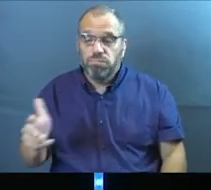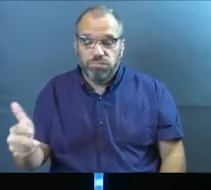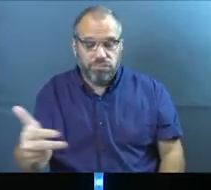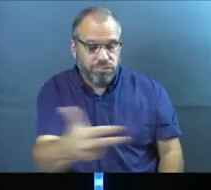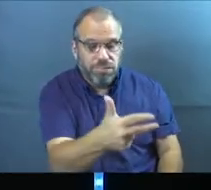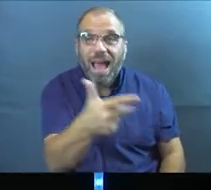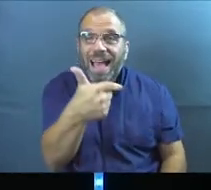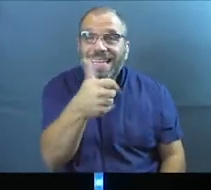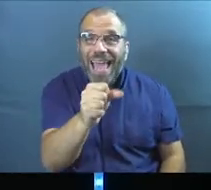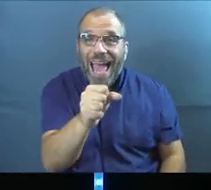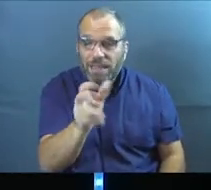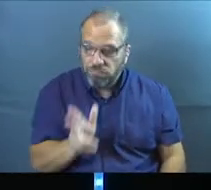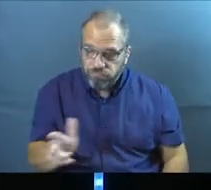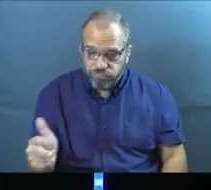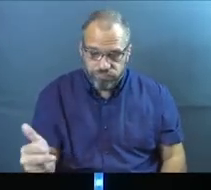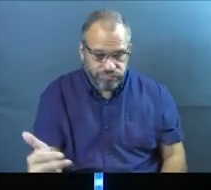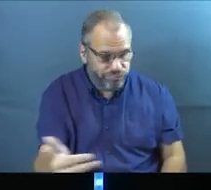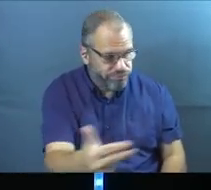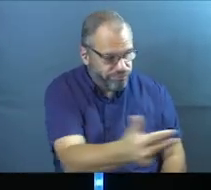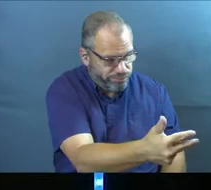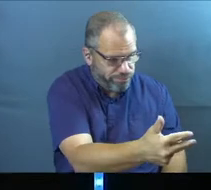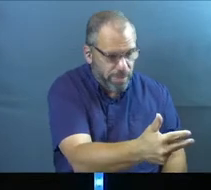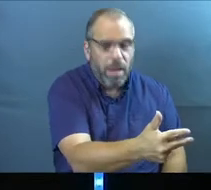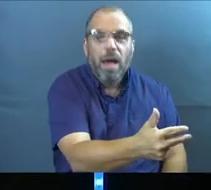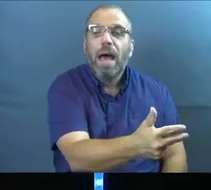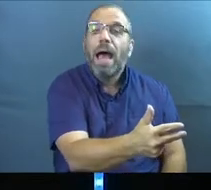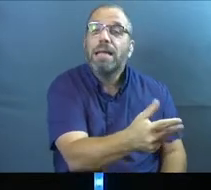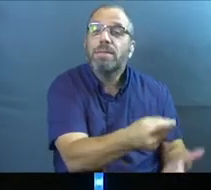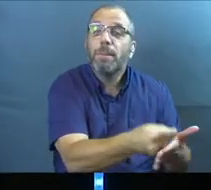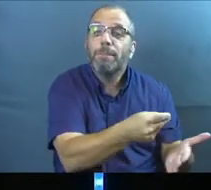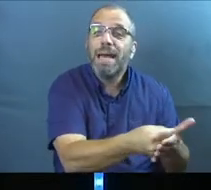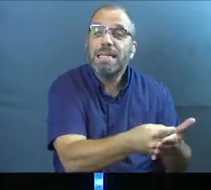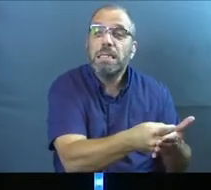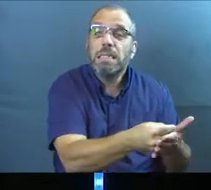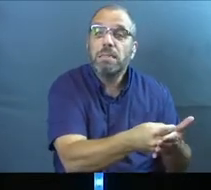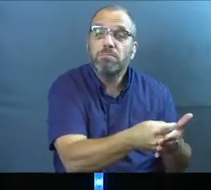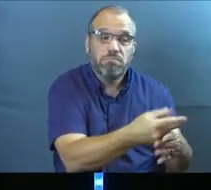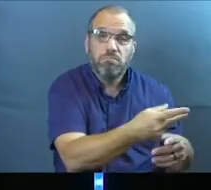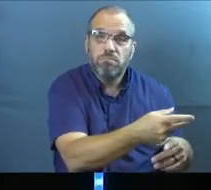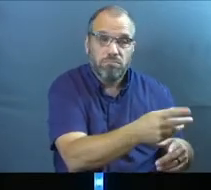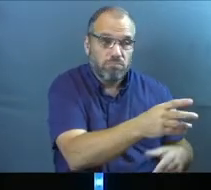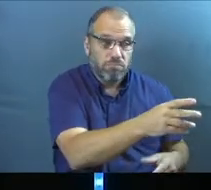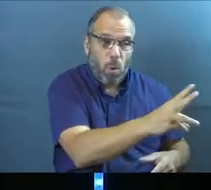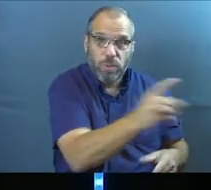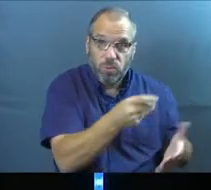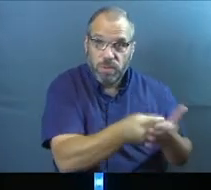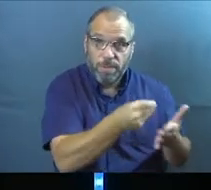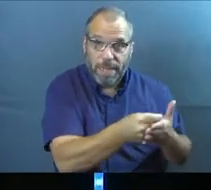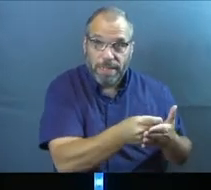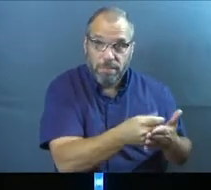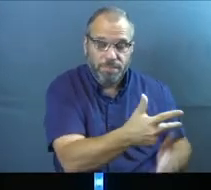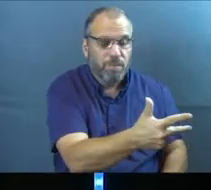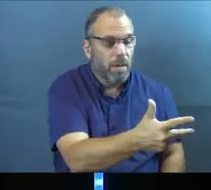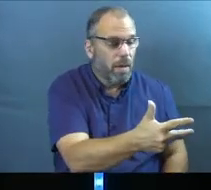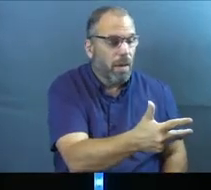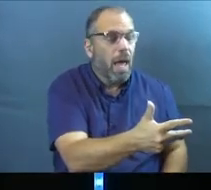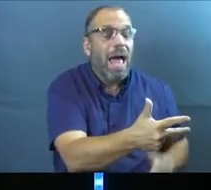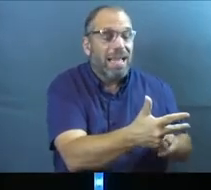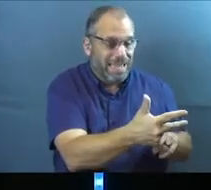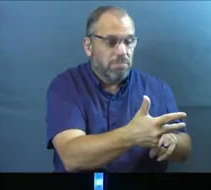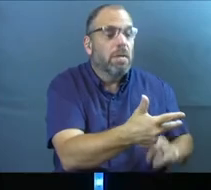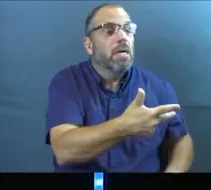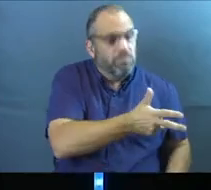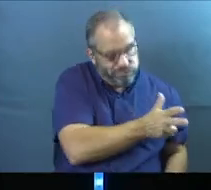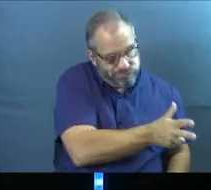cash station, hadn't thought that through either, and I got some money for him, and I drove